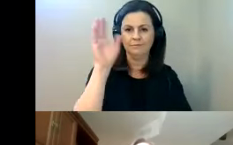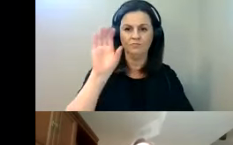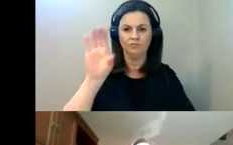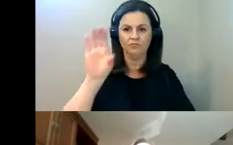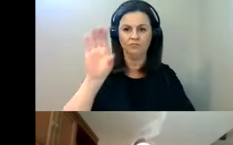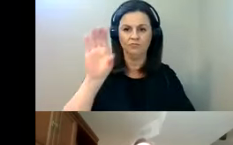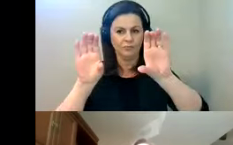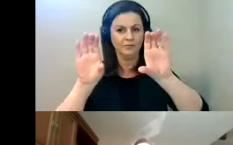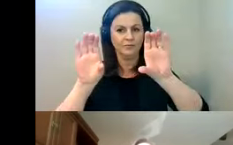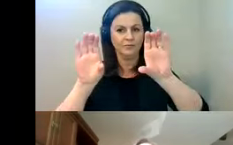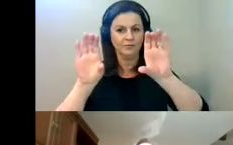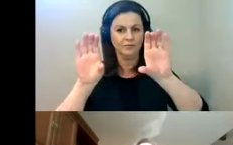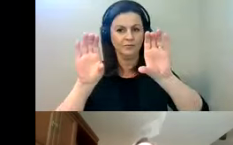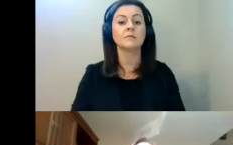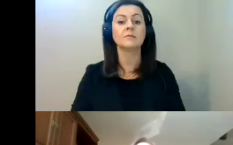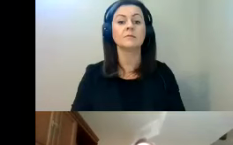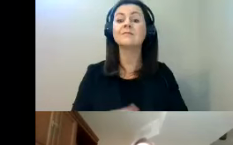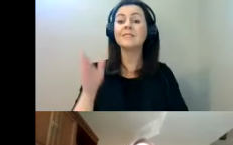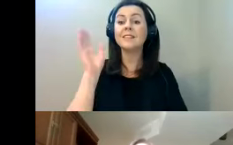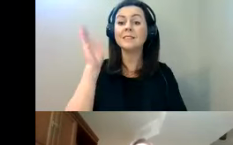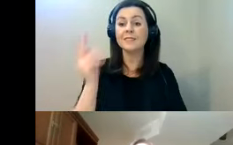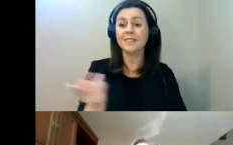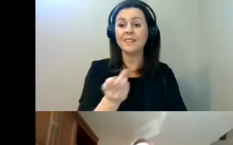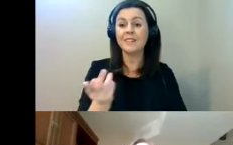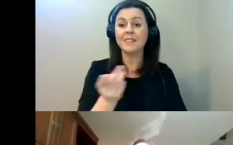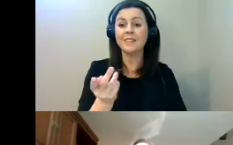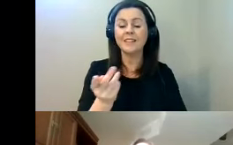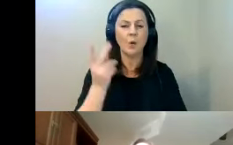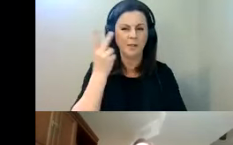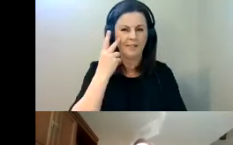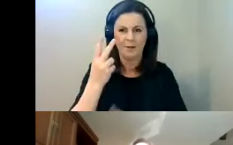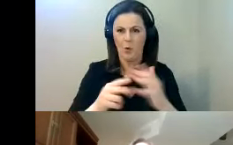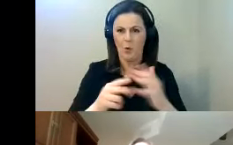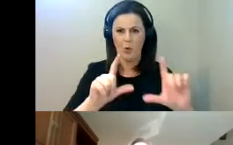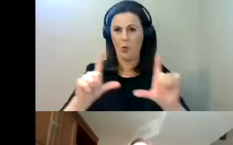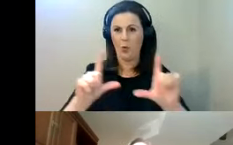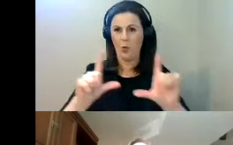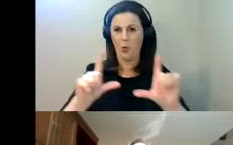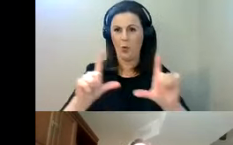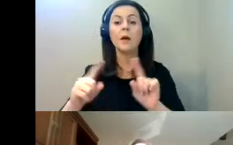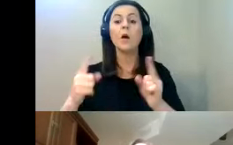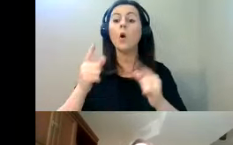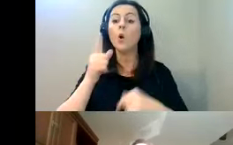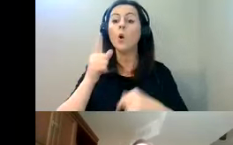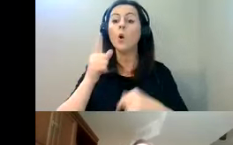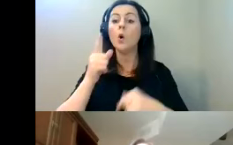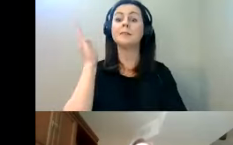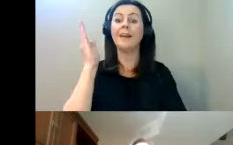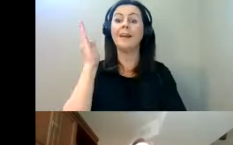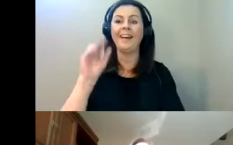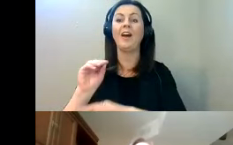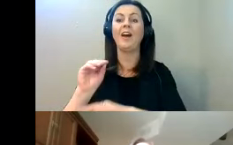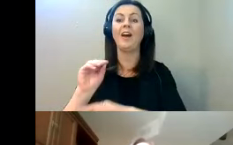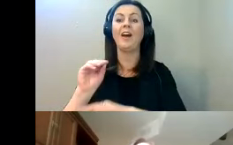visible right now, but the only speaker that will be showed is the one who is actually speaking at the time. At the very end, when we do our Q&A